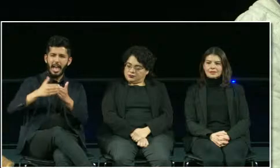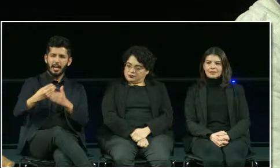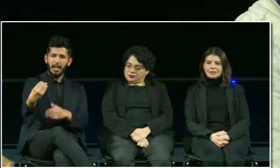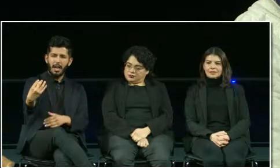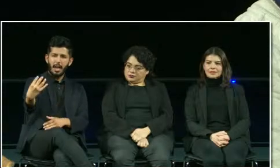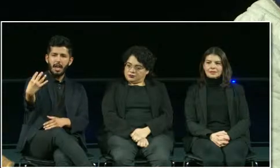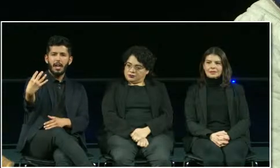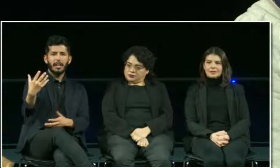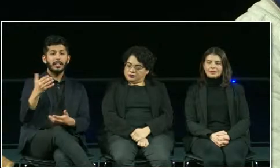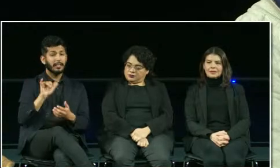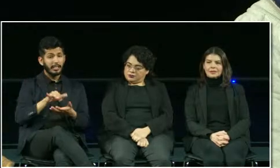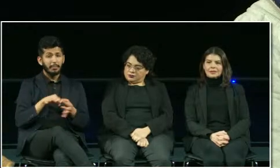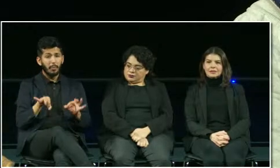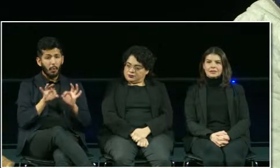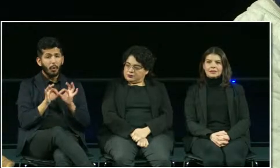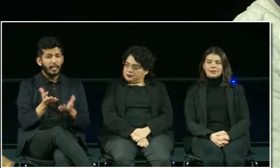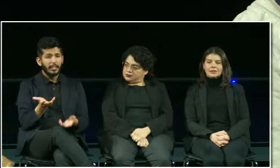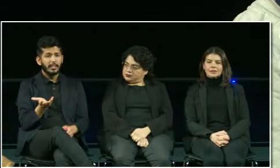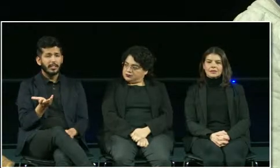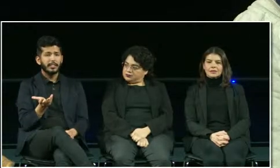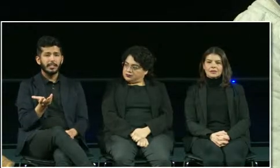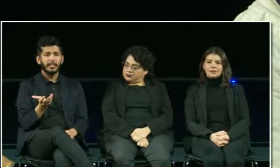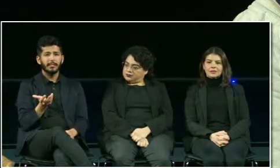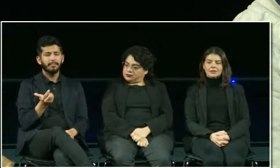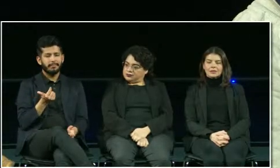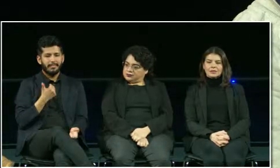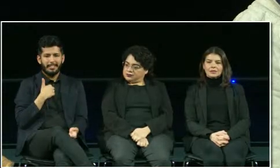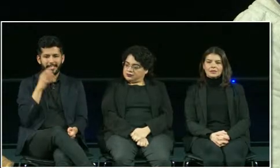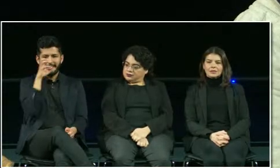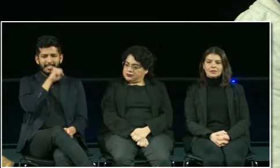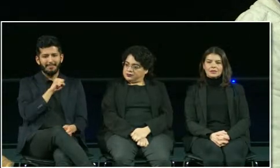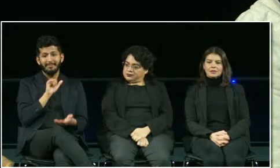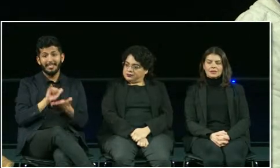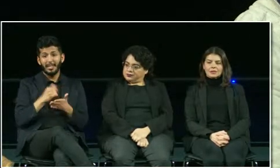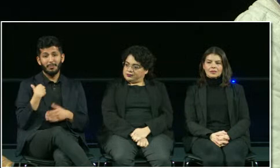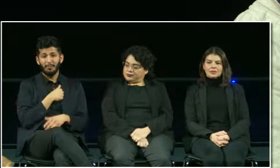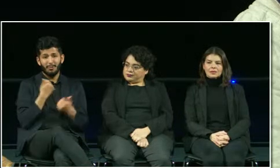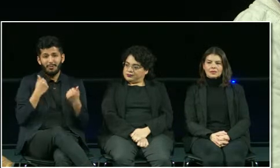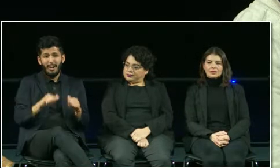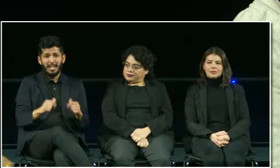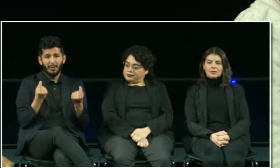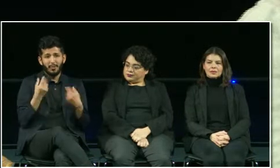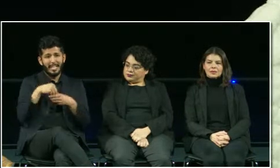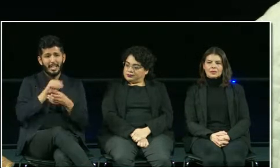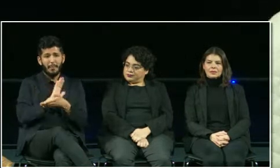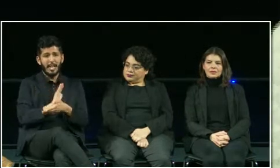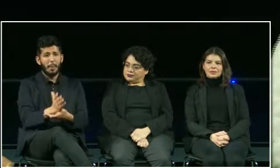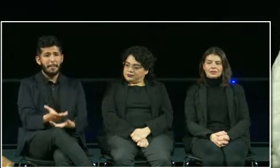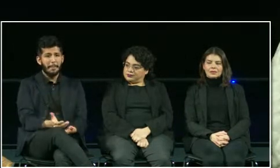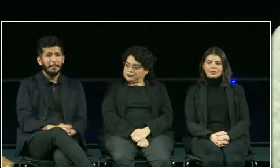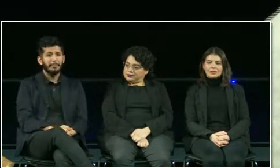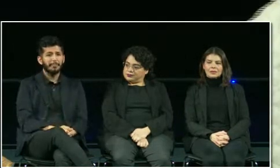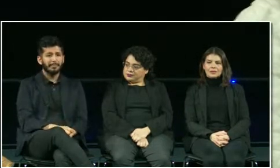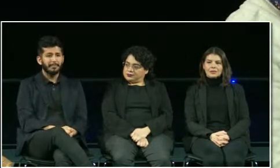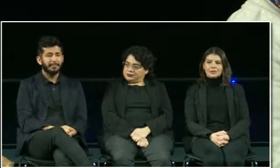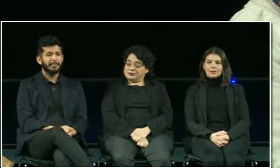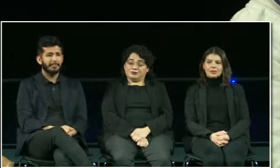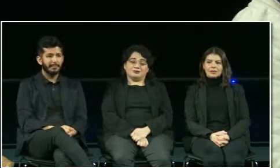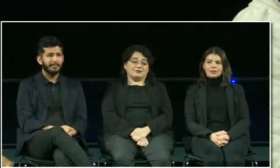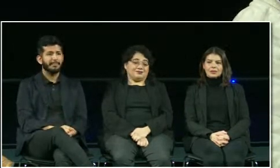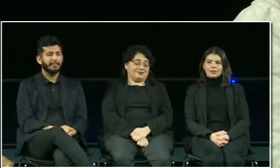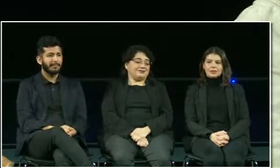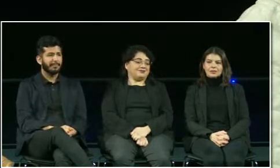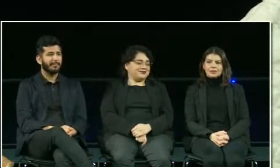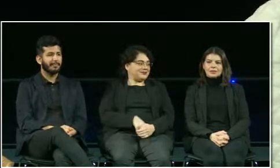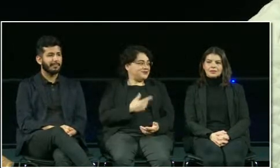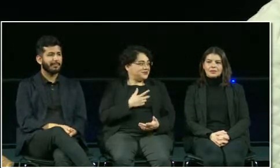important, and that's, I guess, is what we've been trying to do in the film. We need inspiration, and